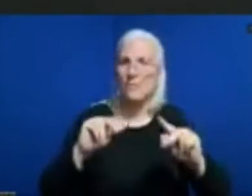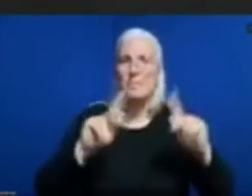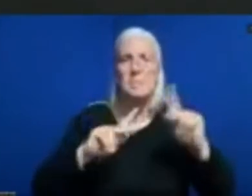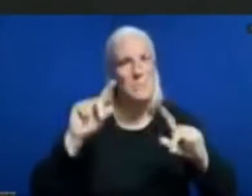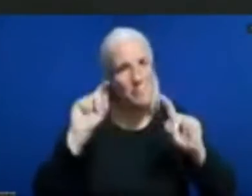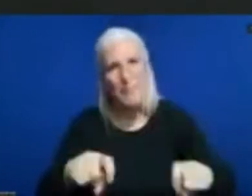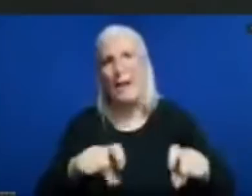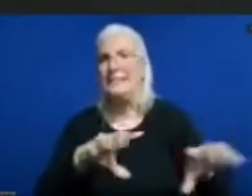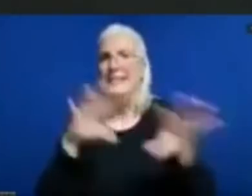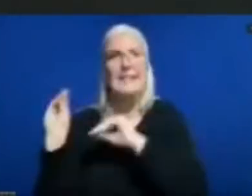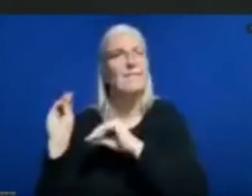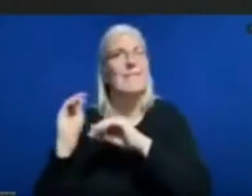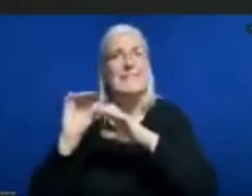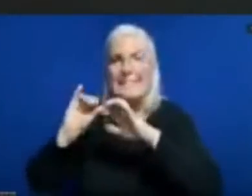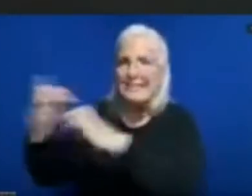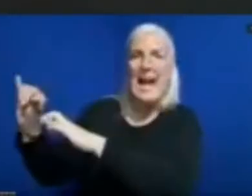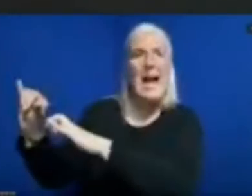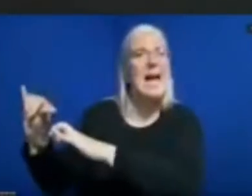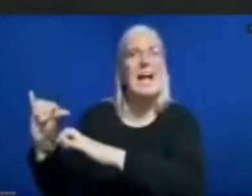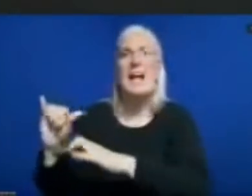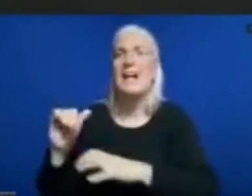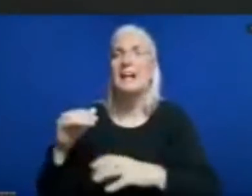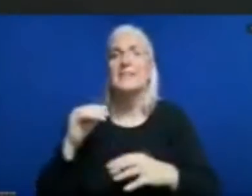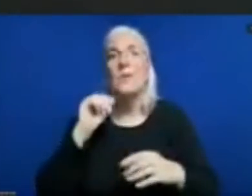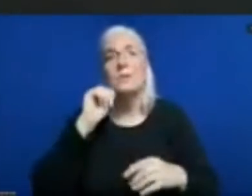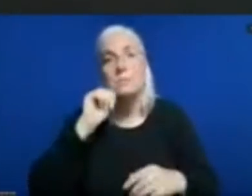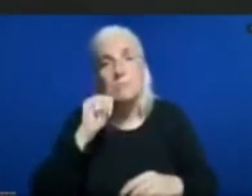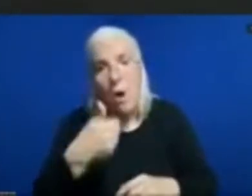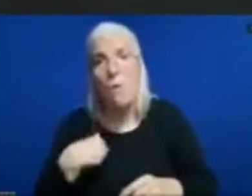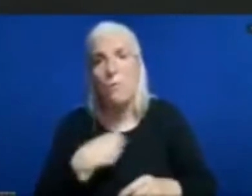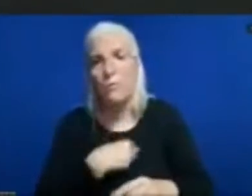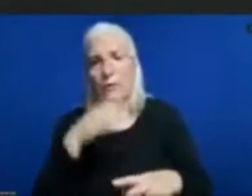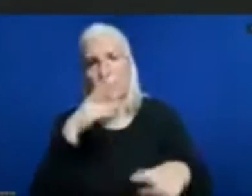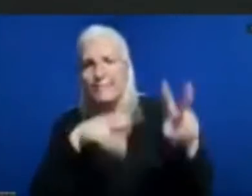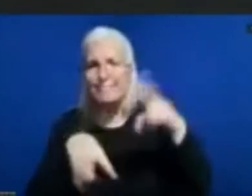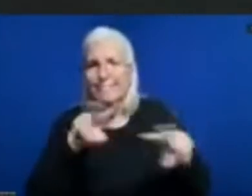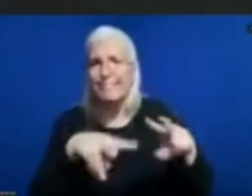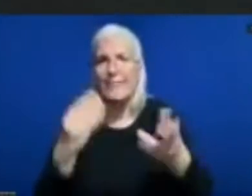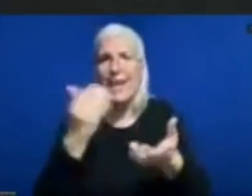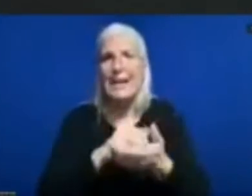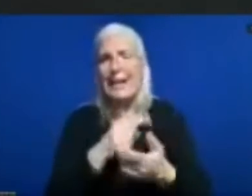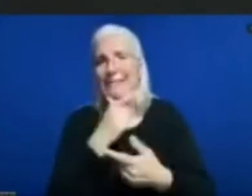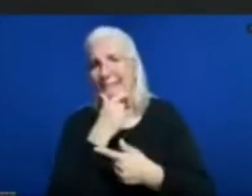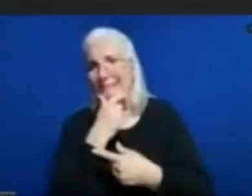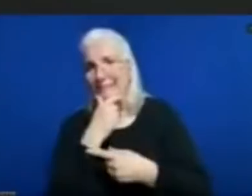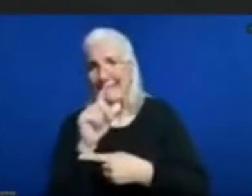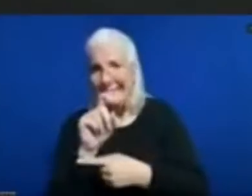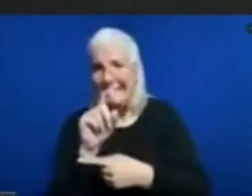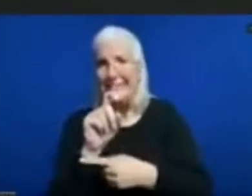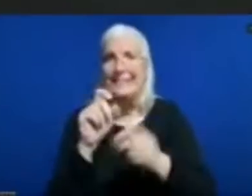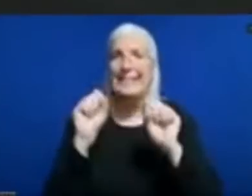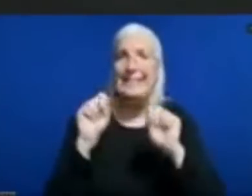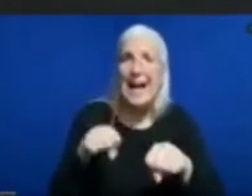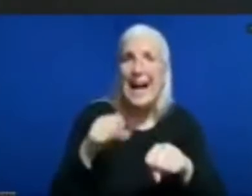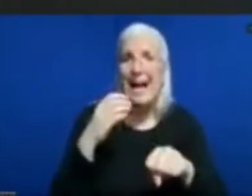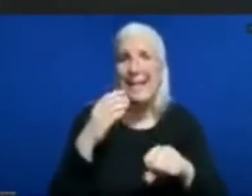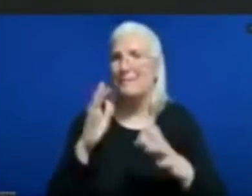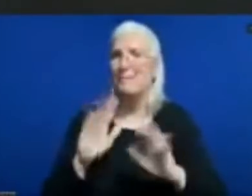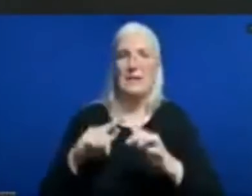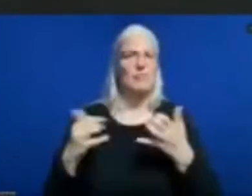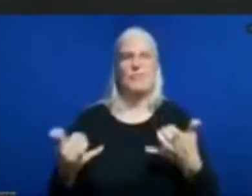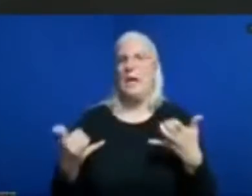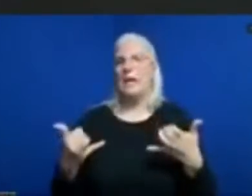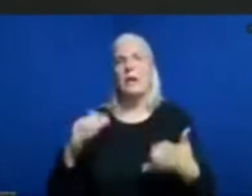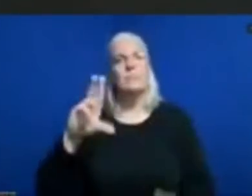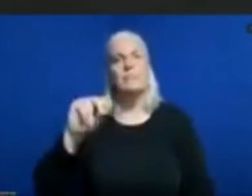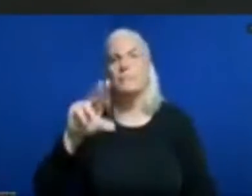areas tomorrow morning that may appear to be, and for the time being, appear to be in less danger. But we'll give